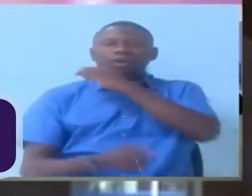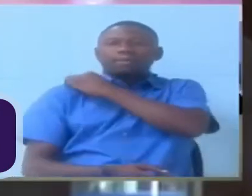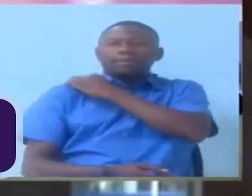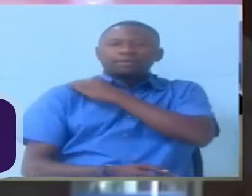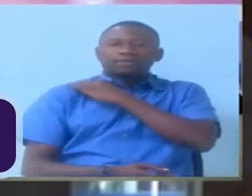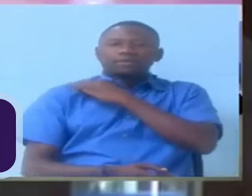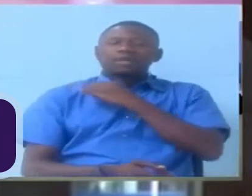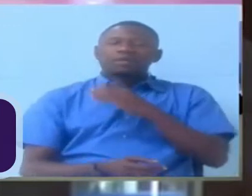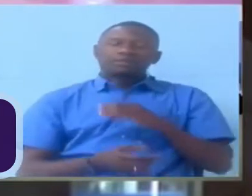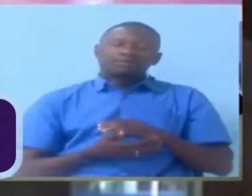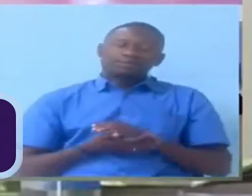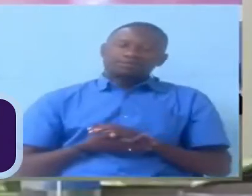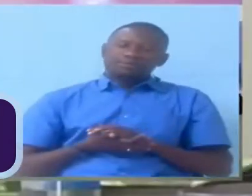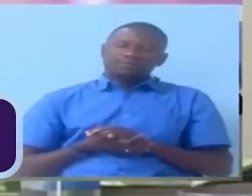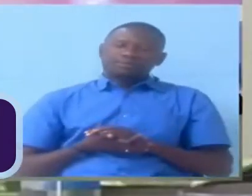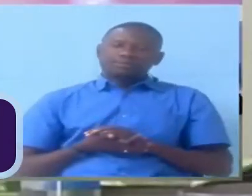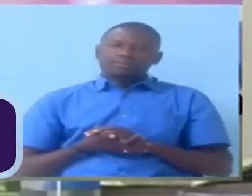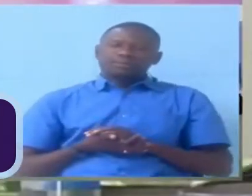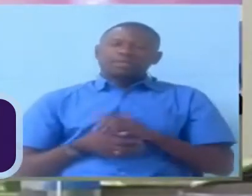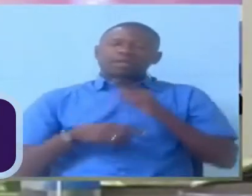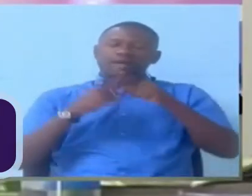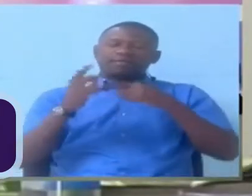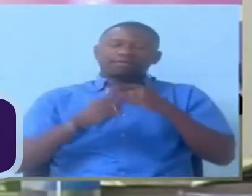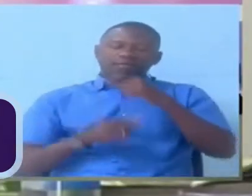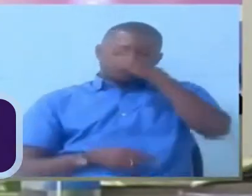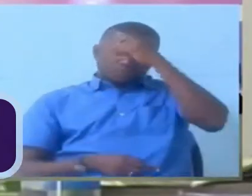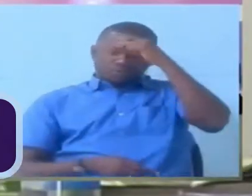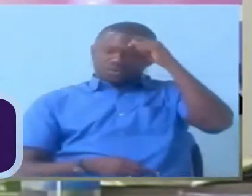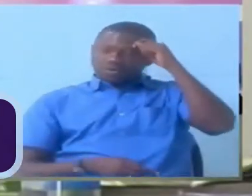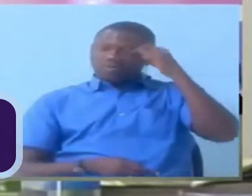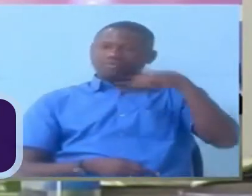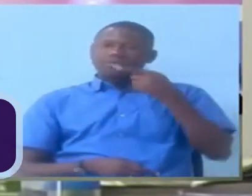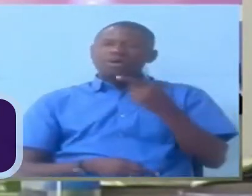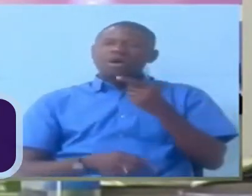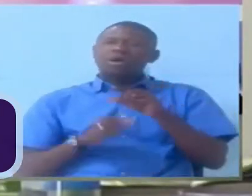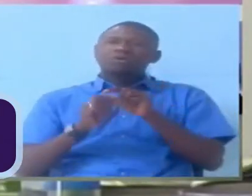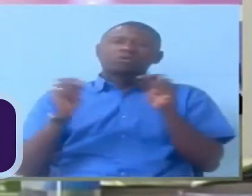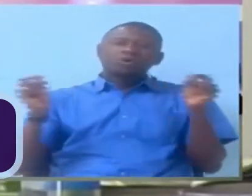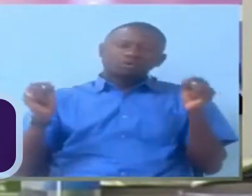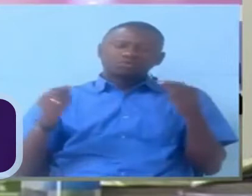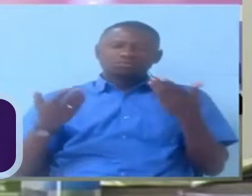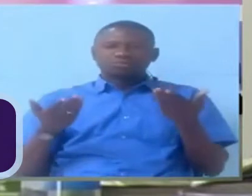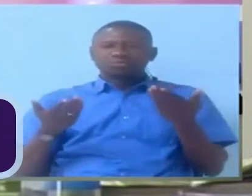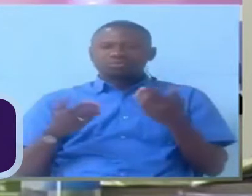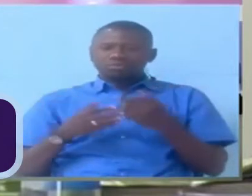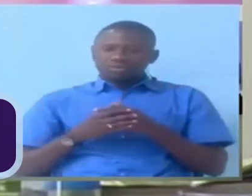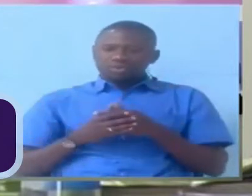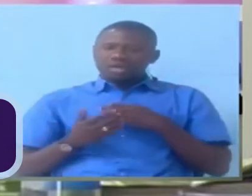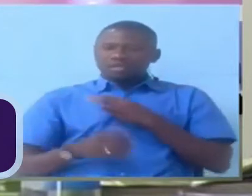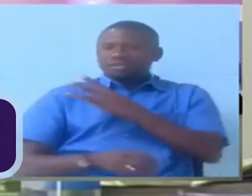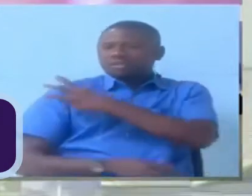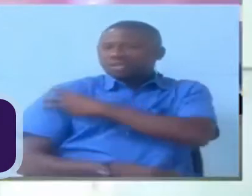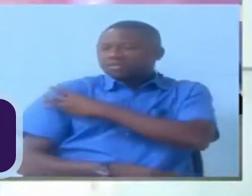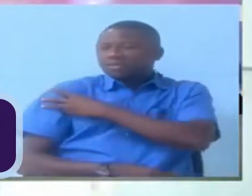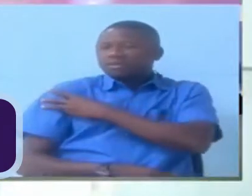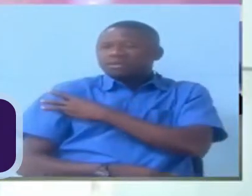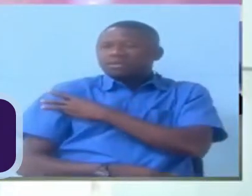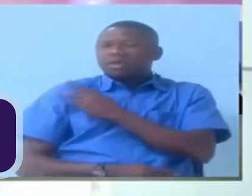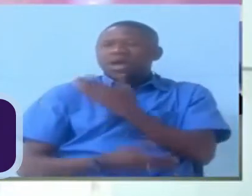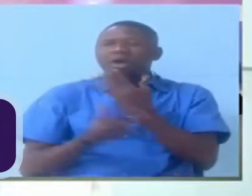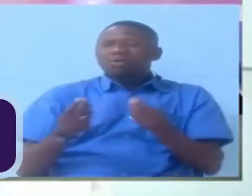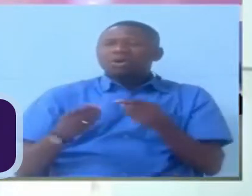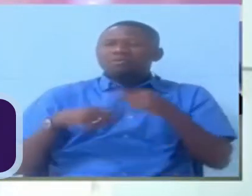be a rank below warrant officer. The sergeant major makamu fa manyana tara warrant officer do maleba.